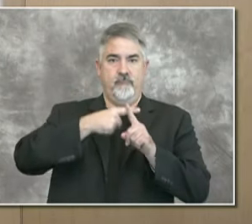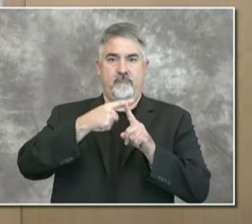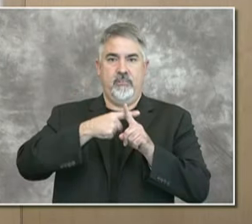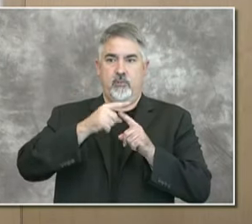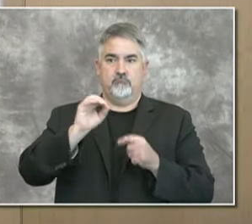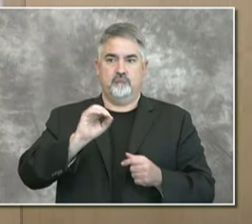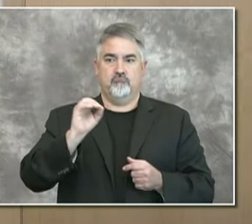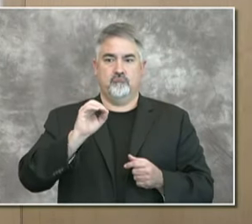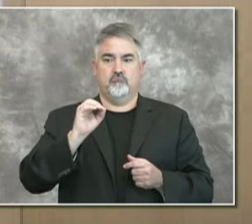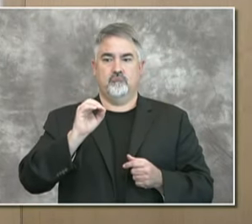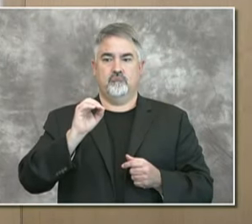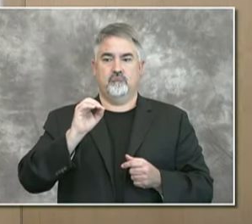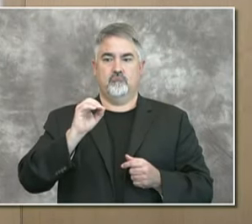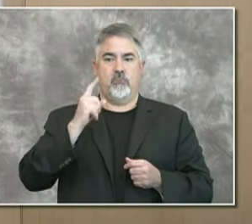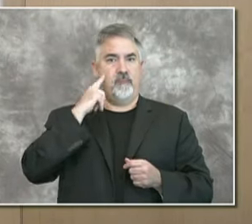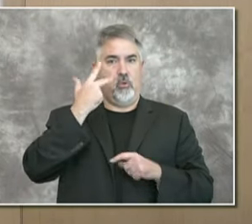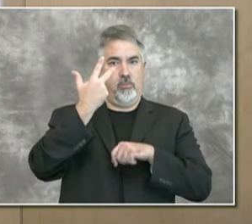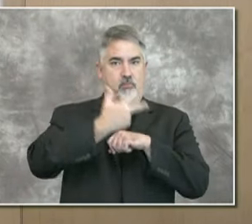for 3 days